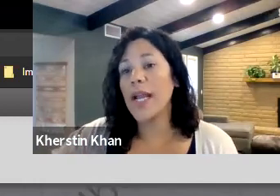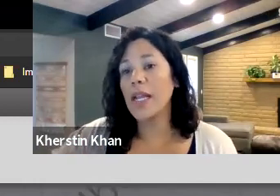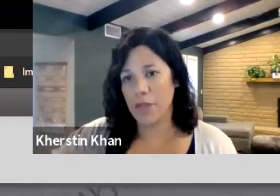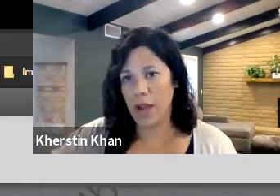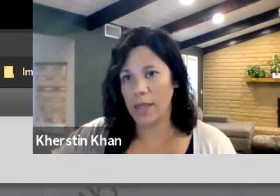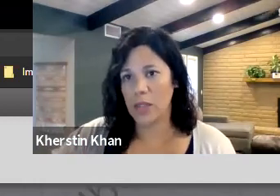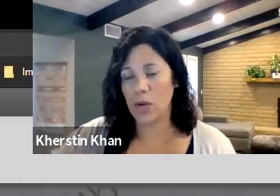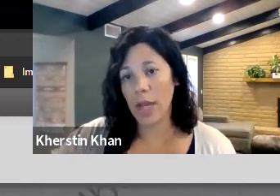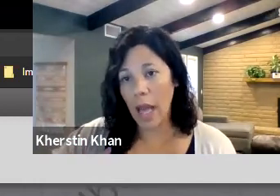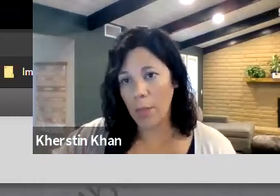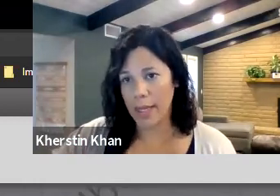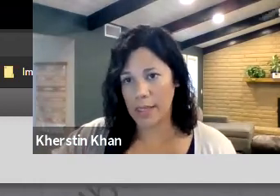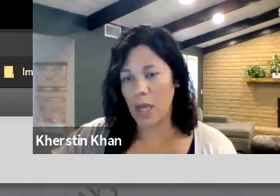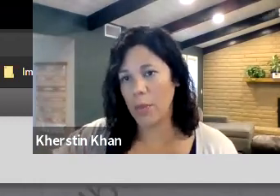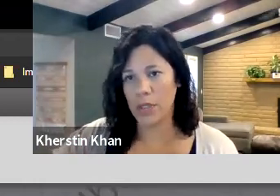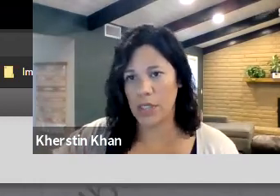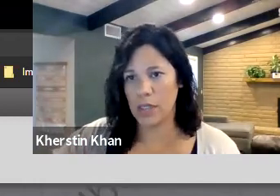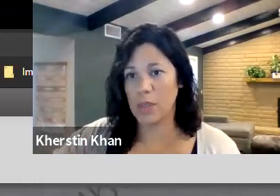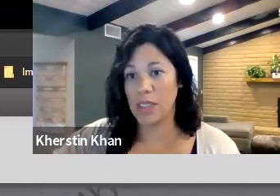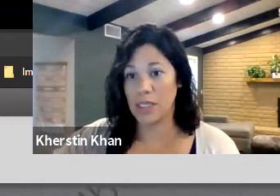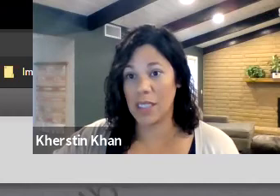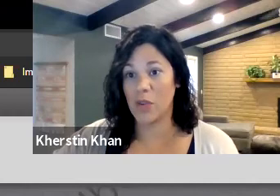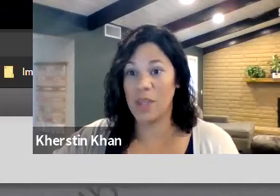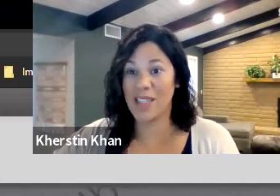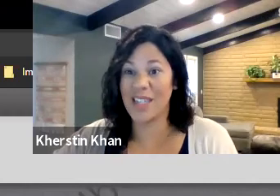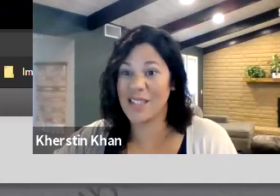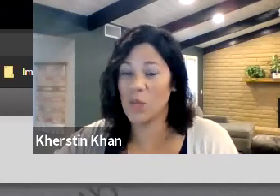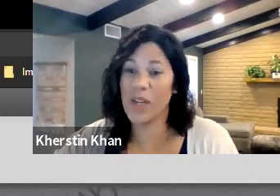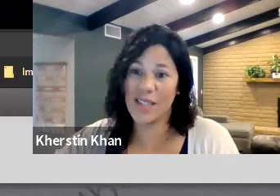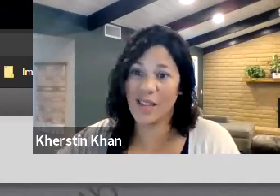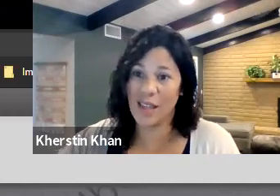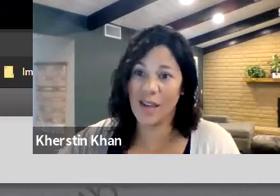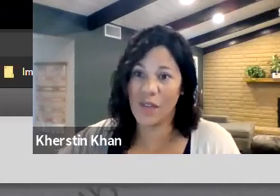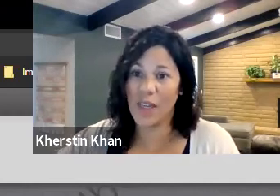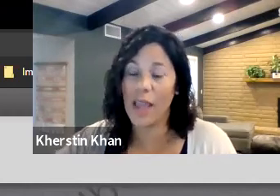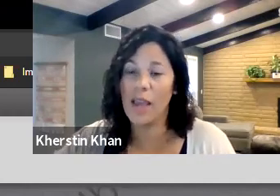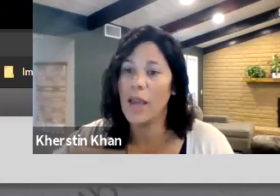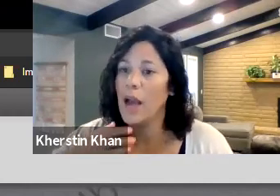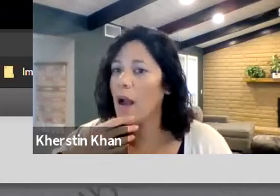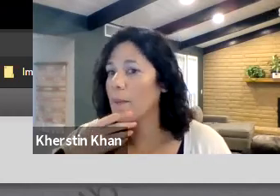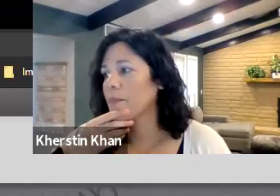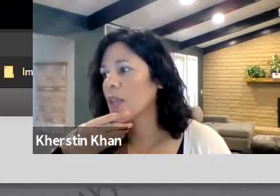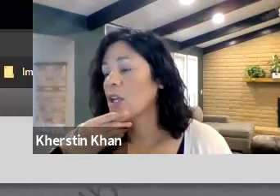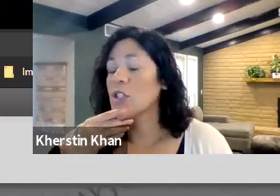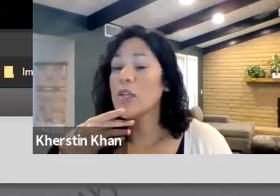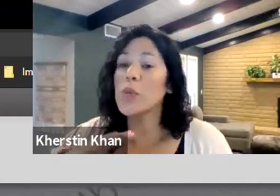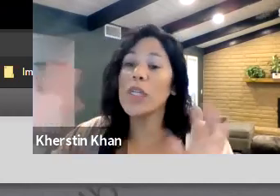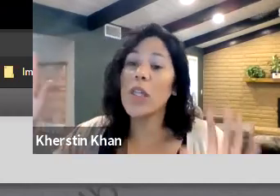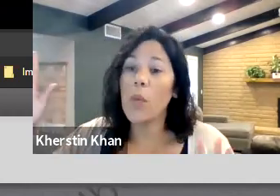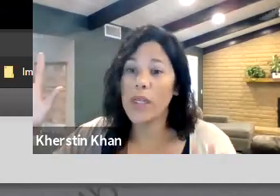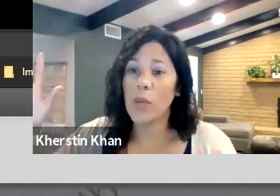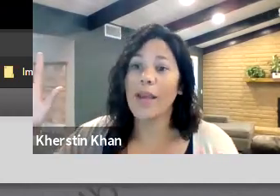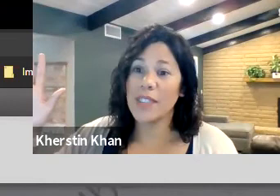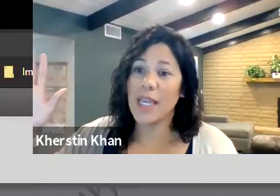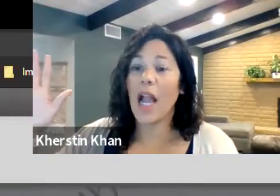is providing for us in order to help our students be successful, because that's what it is at the end of the day. So that was a